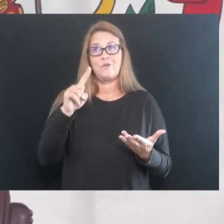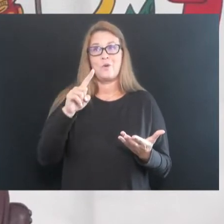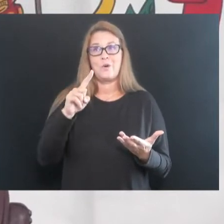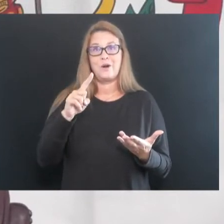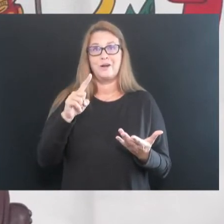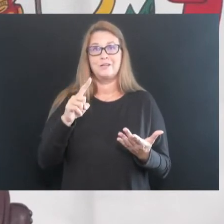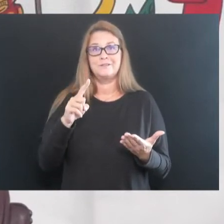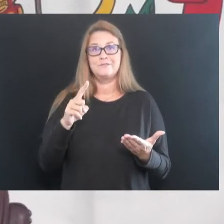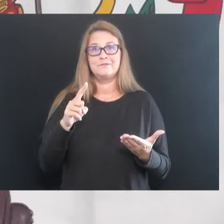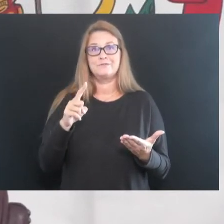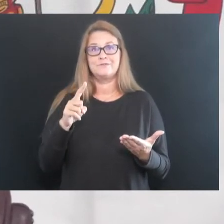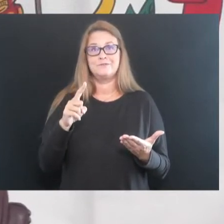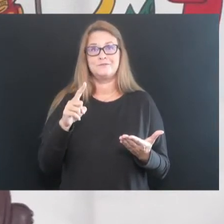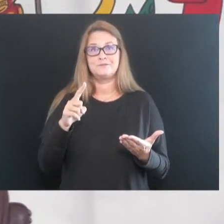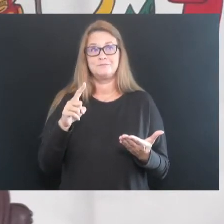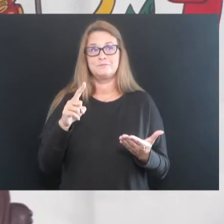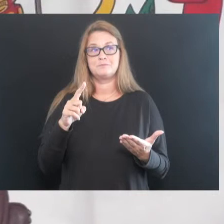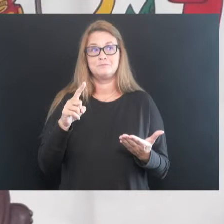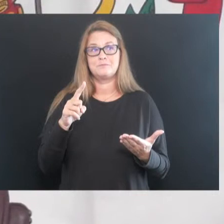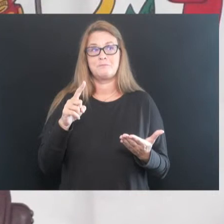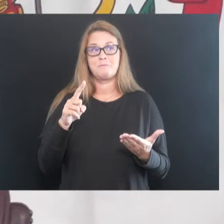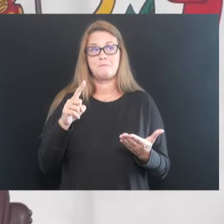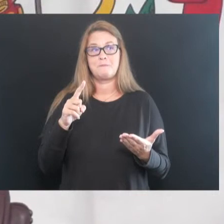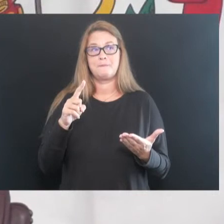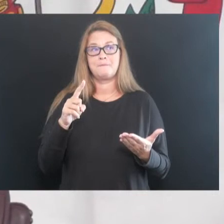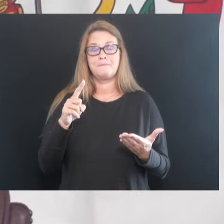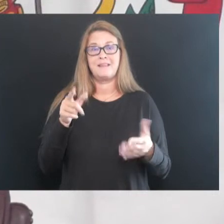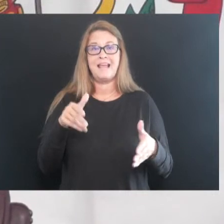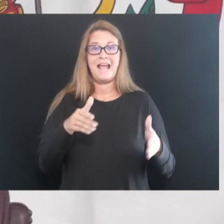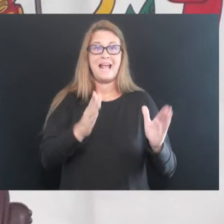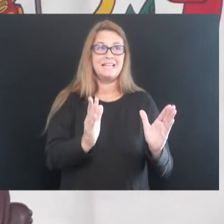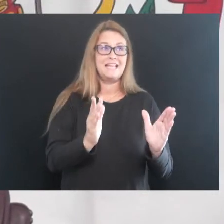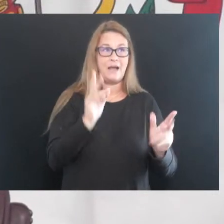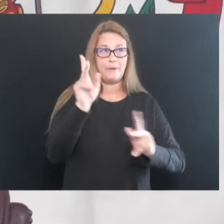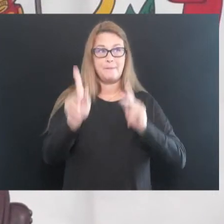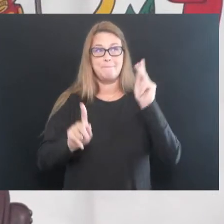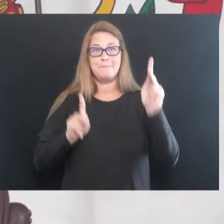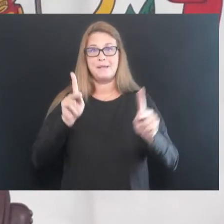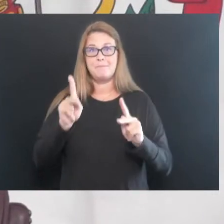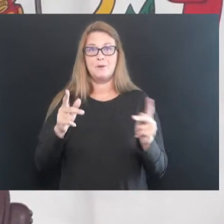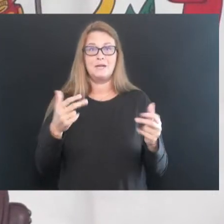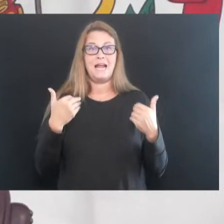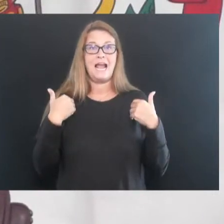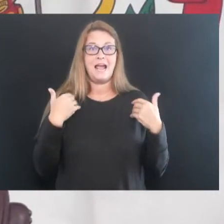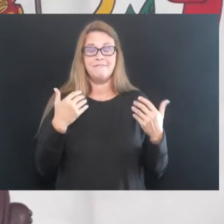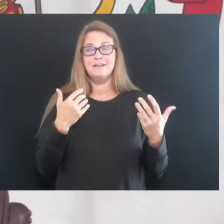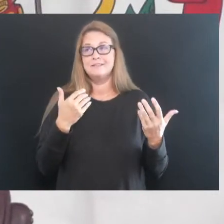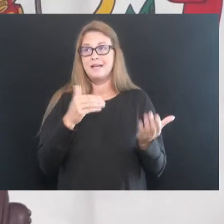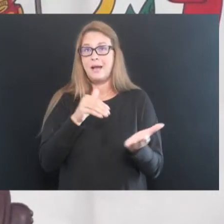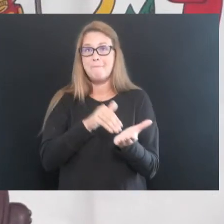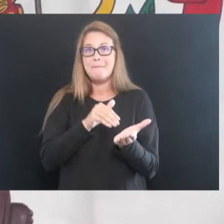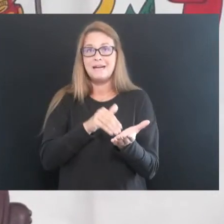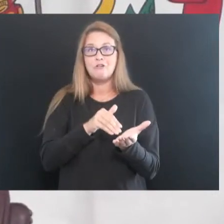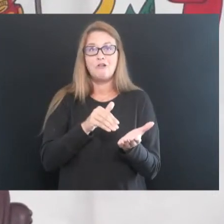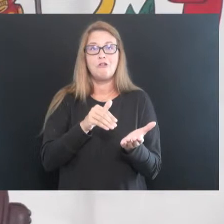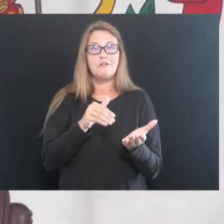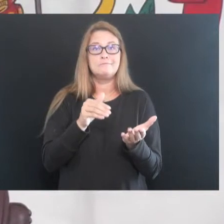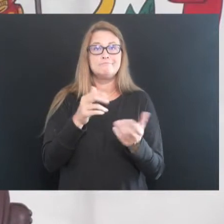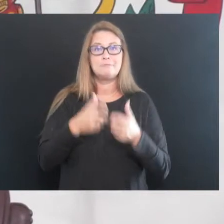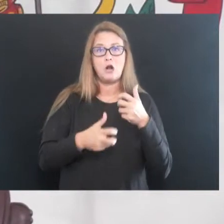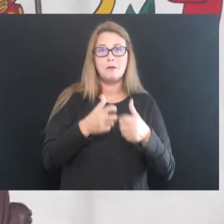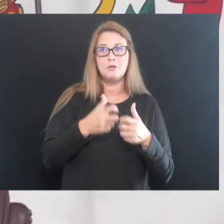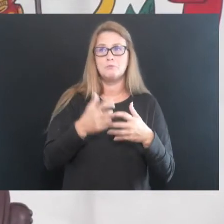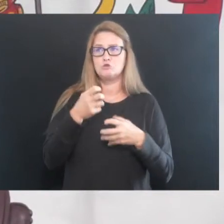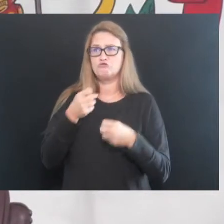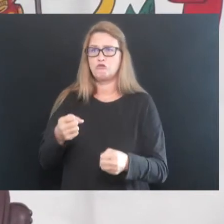the standpoint of, allowing people that have strong or have a medical condition or strong religious beliefs